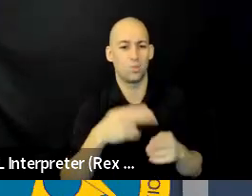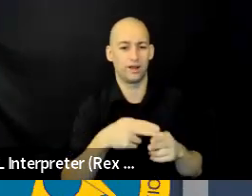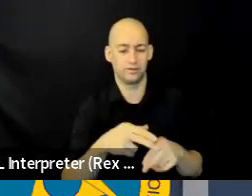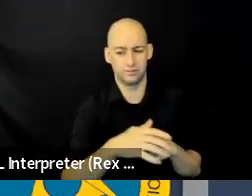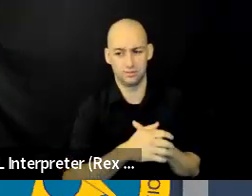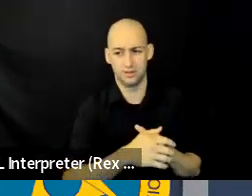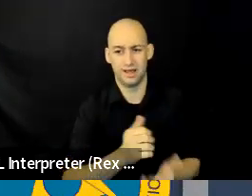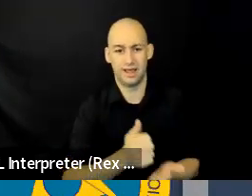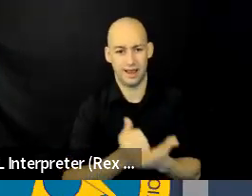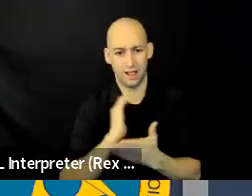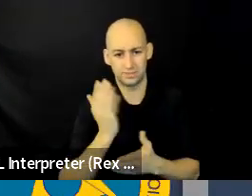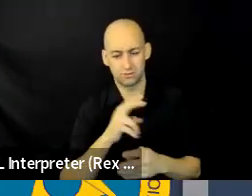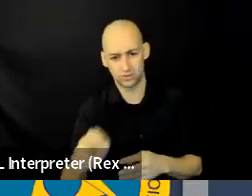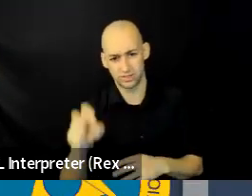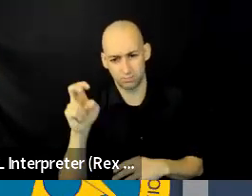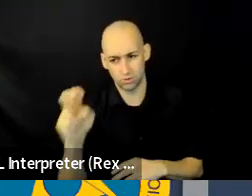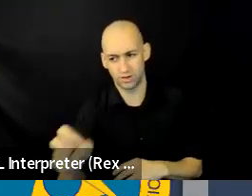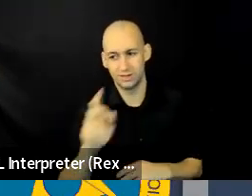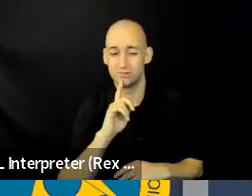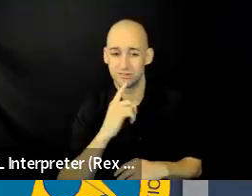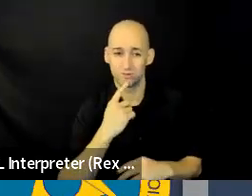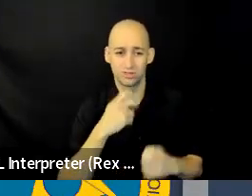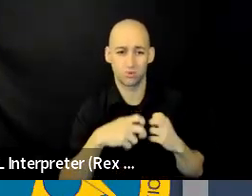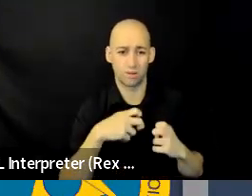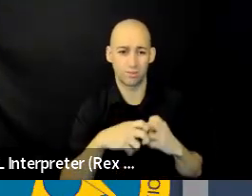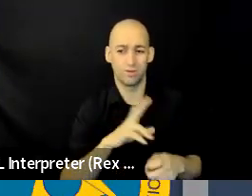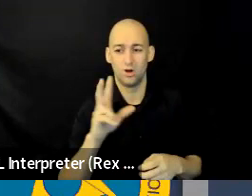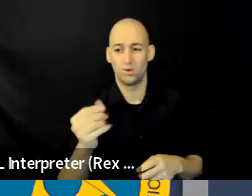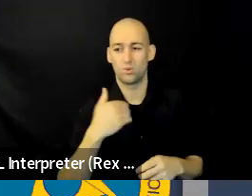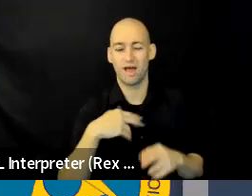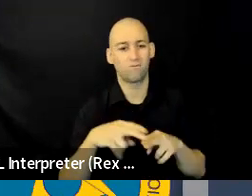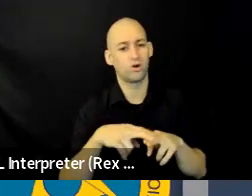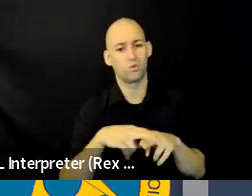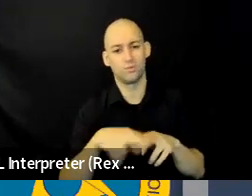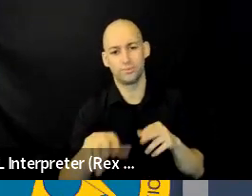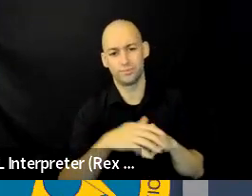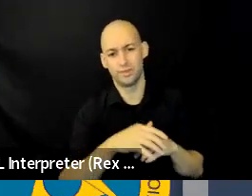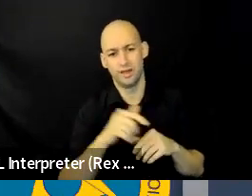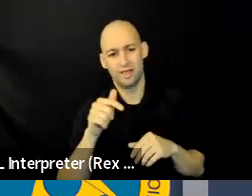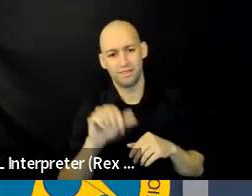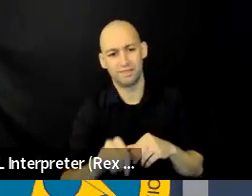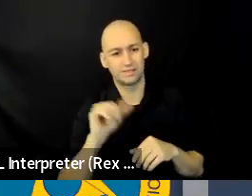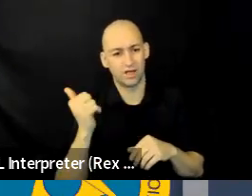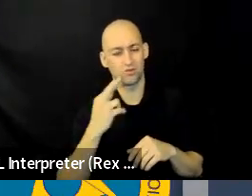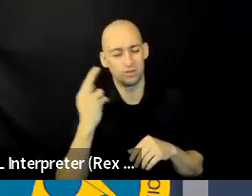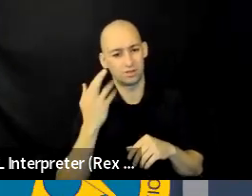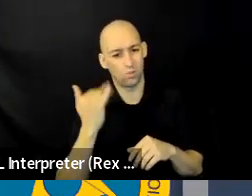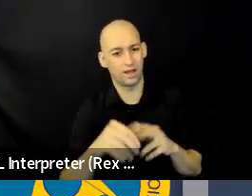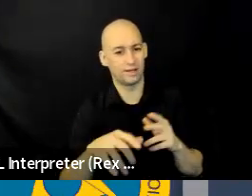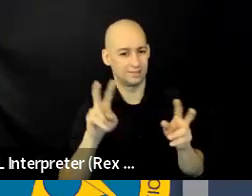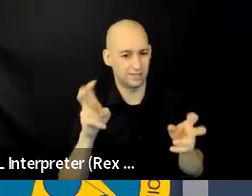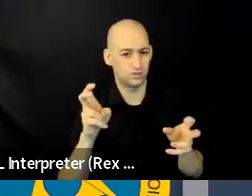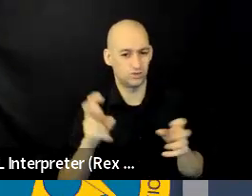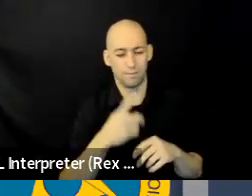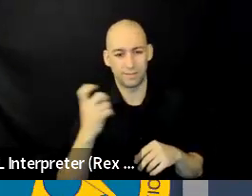helps our transport. This is an extreme problem. We do not have a railroad. This is the other reason this is a major issue. We